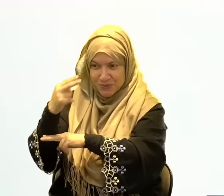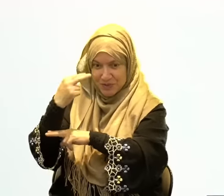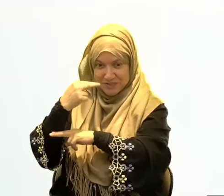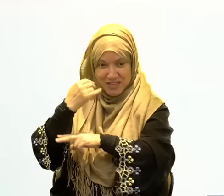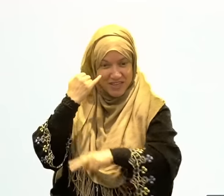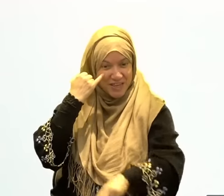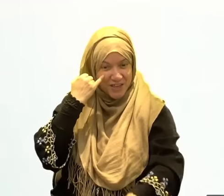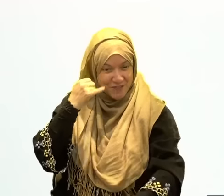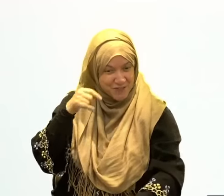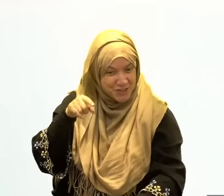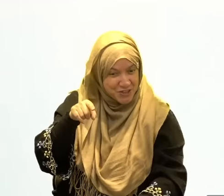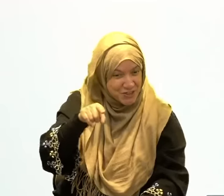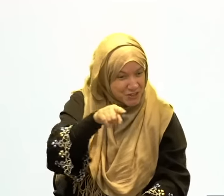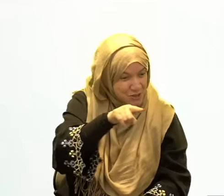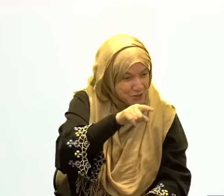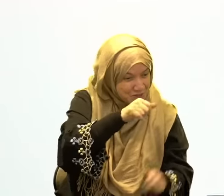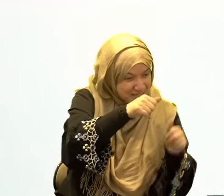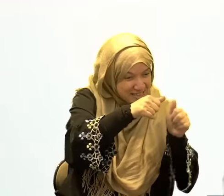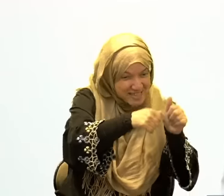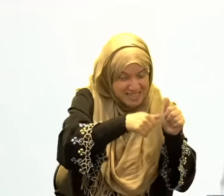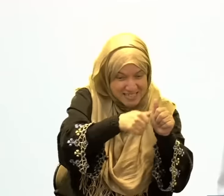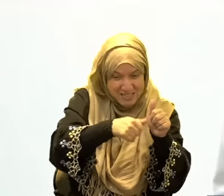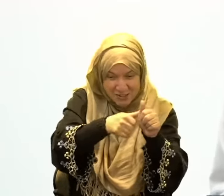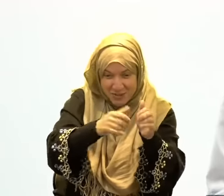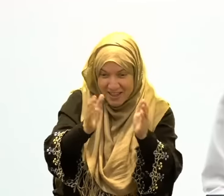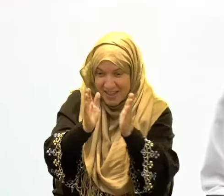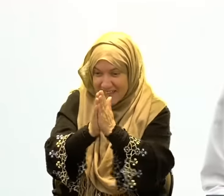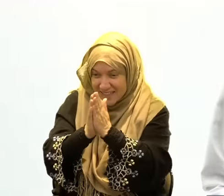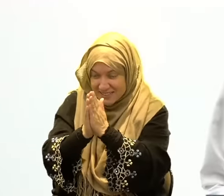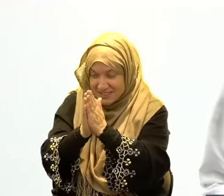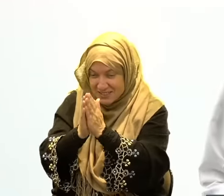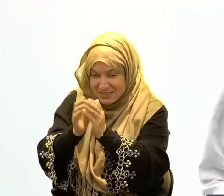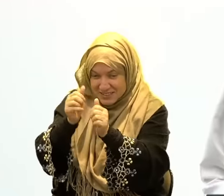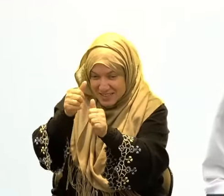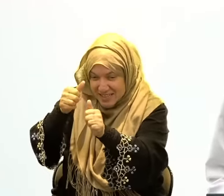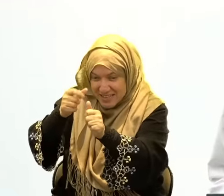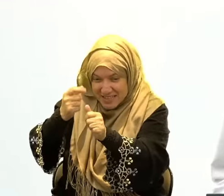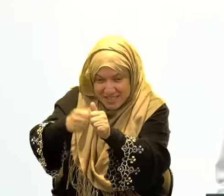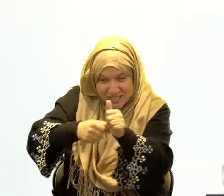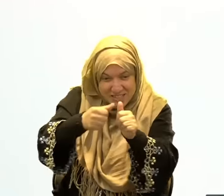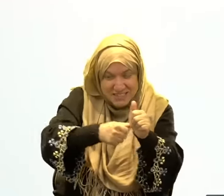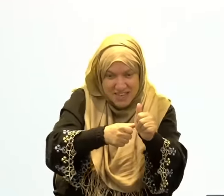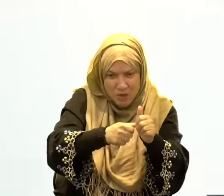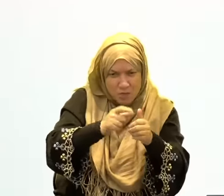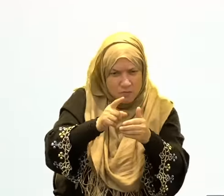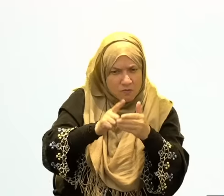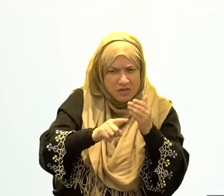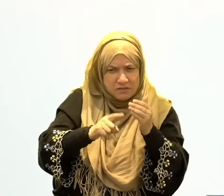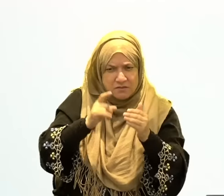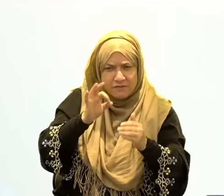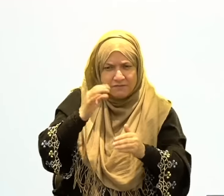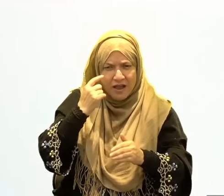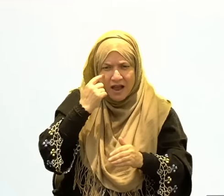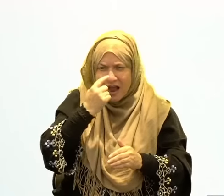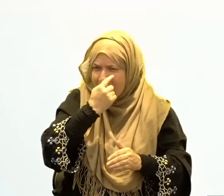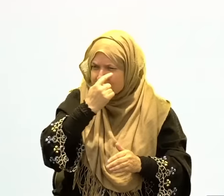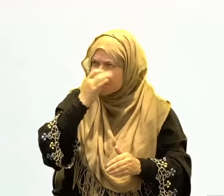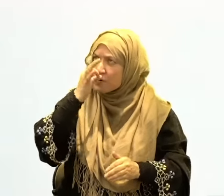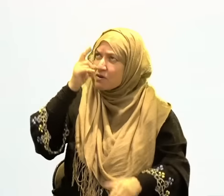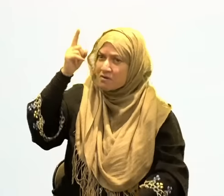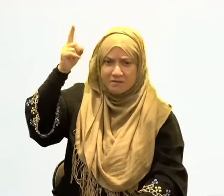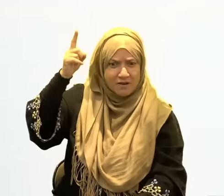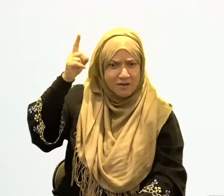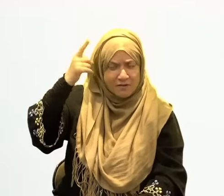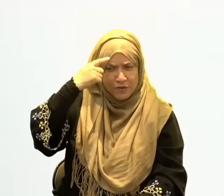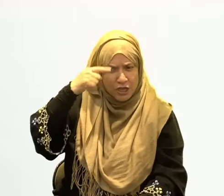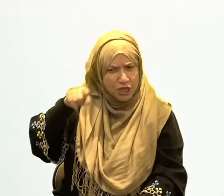here, what does the permanent sight of Allah subhanahu wa ta'ala upon you do for you? Does it cause you a